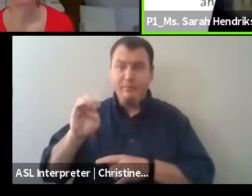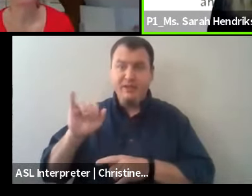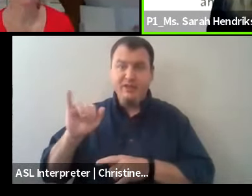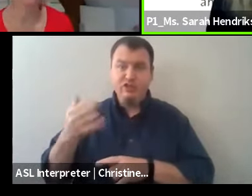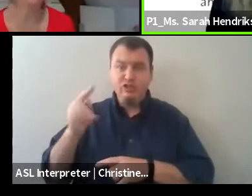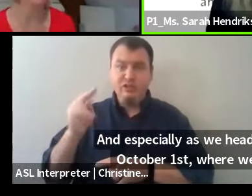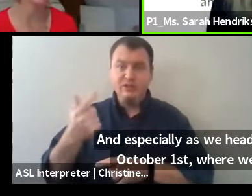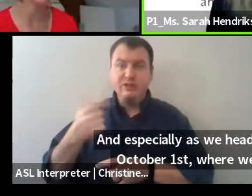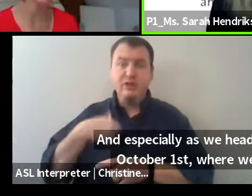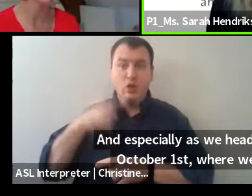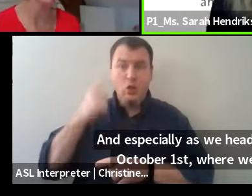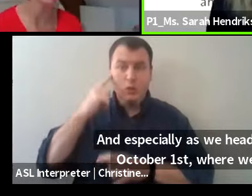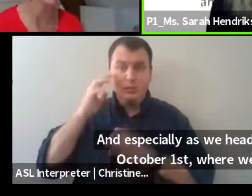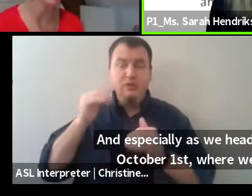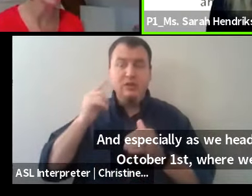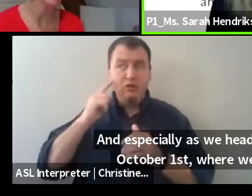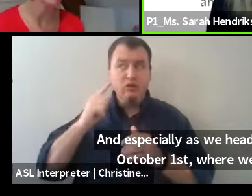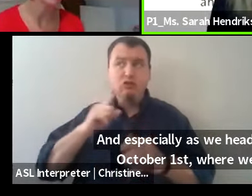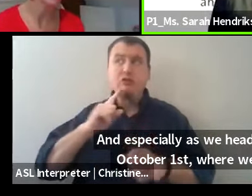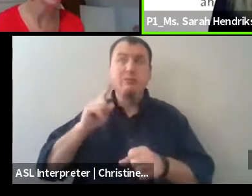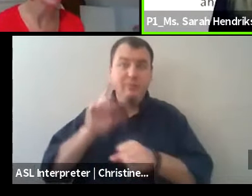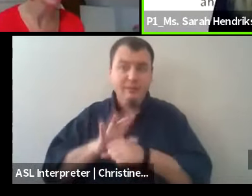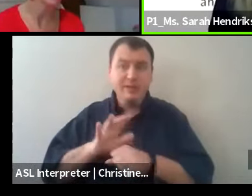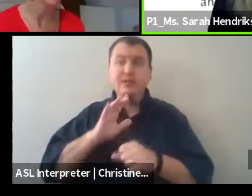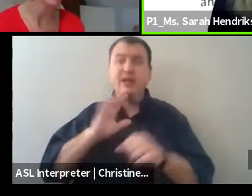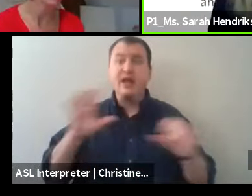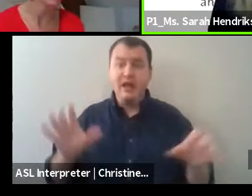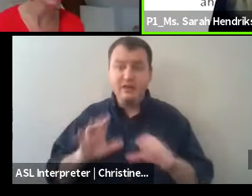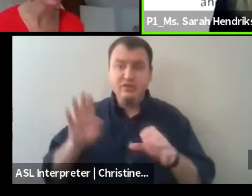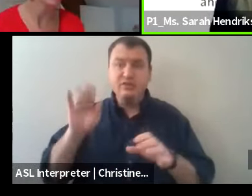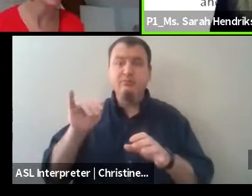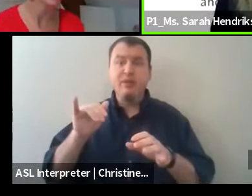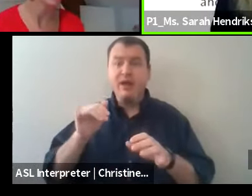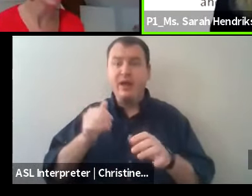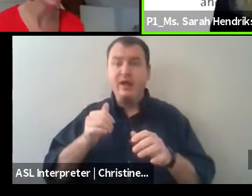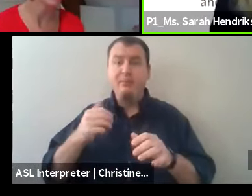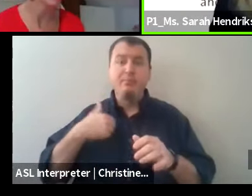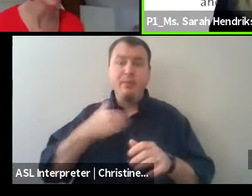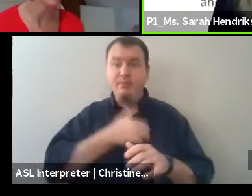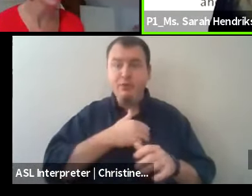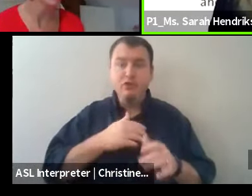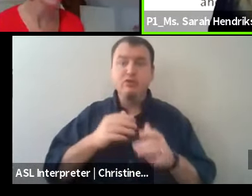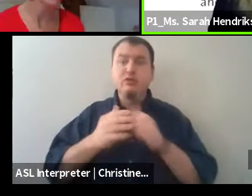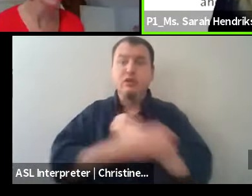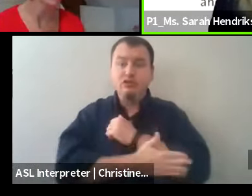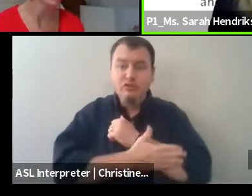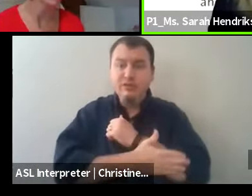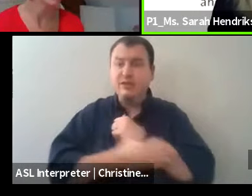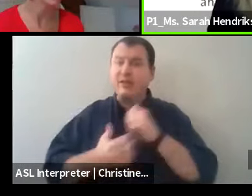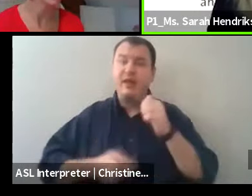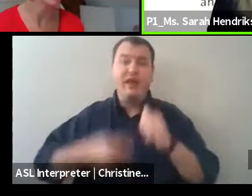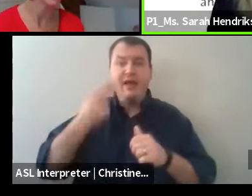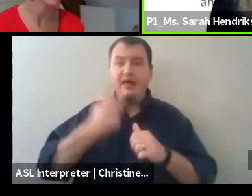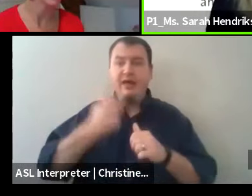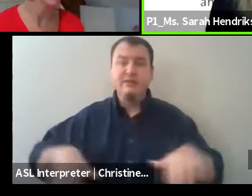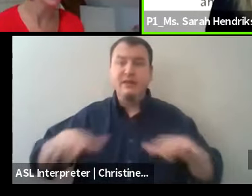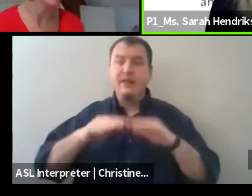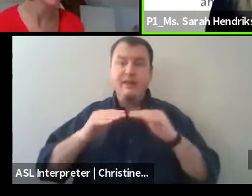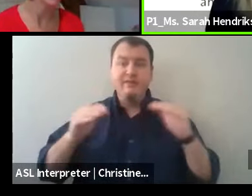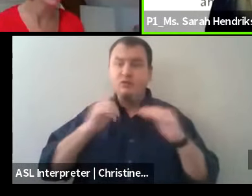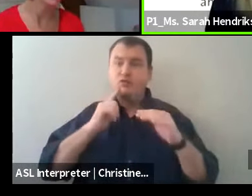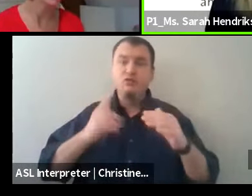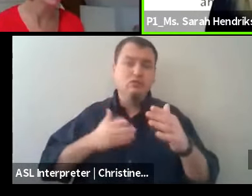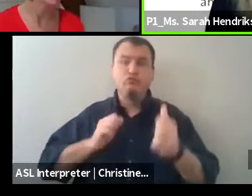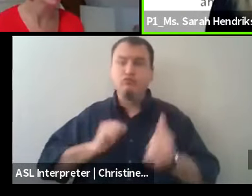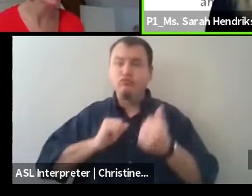more concrete commitments and actions by member states and others represented at the highest level to address gender-based